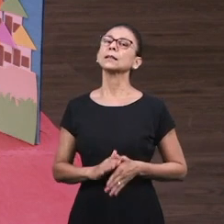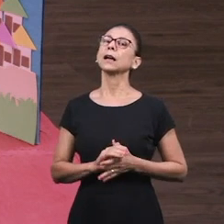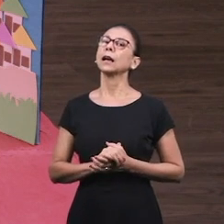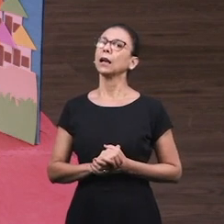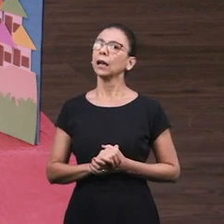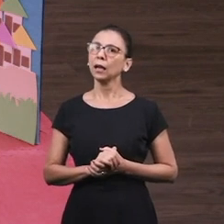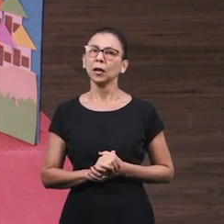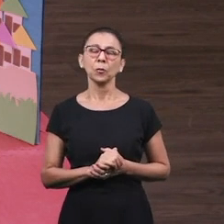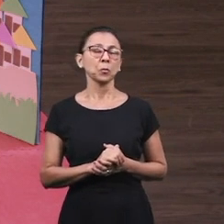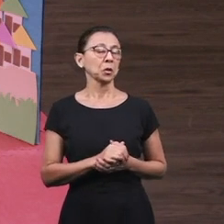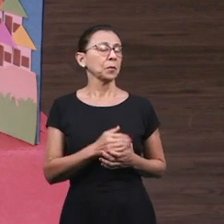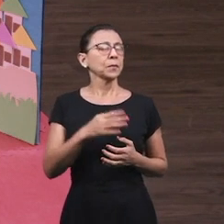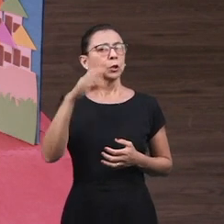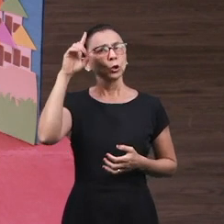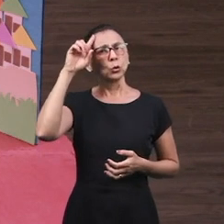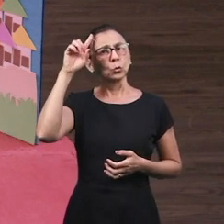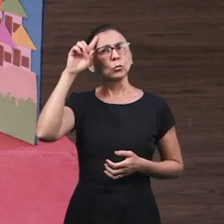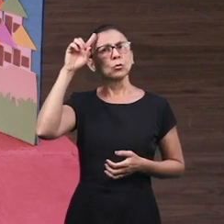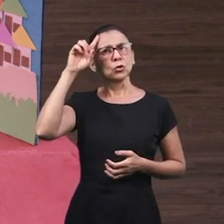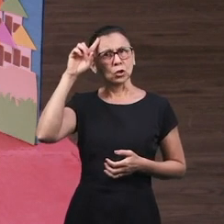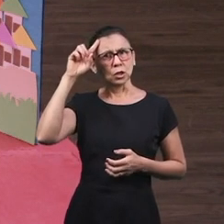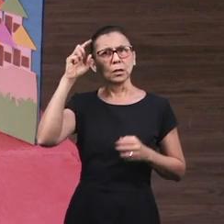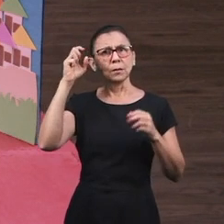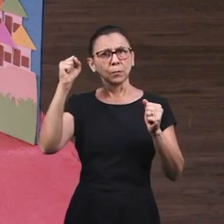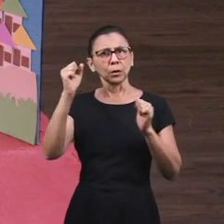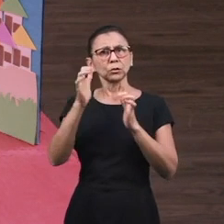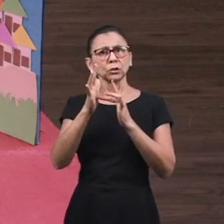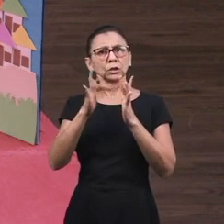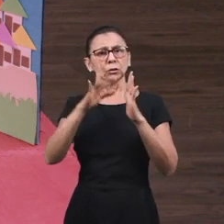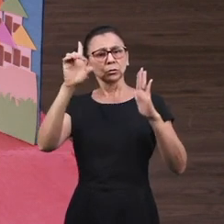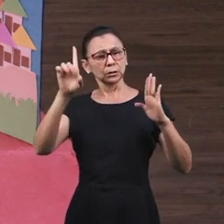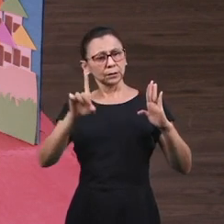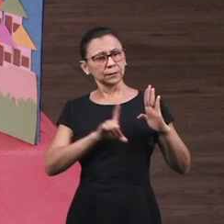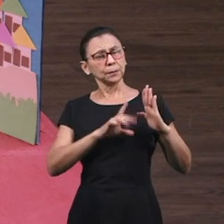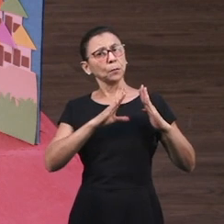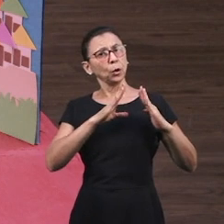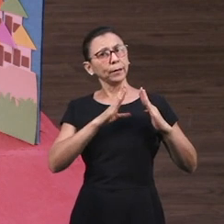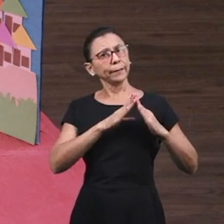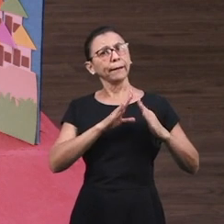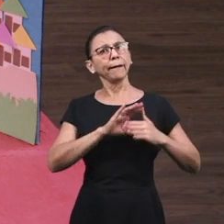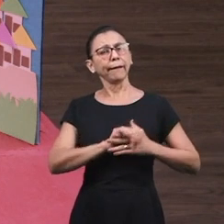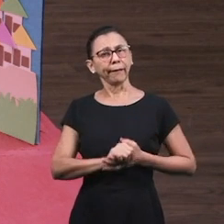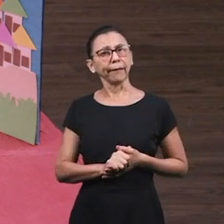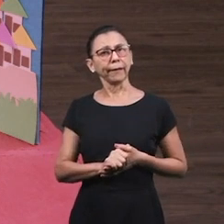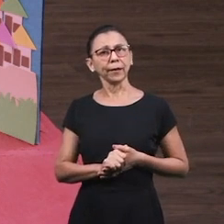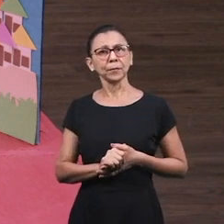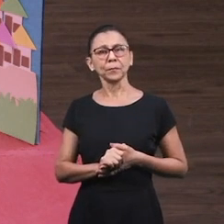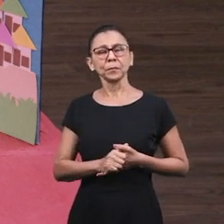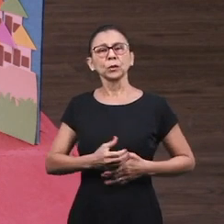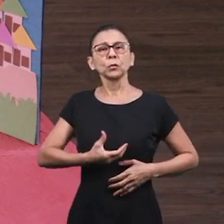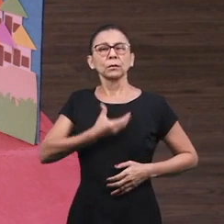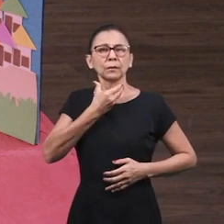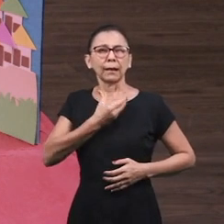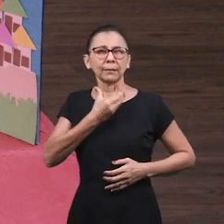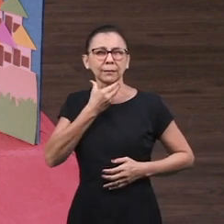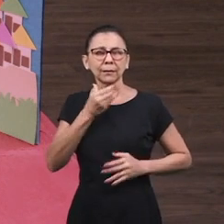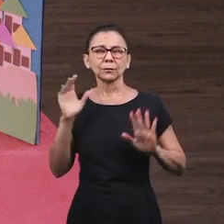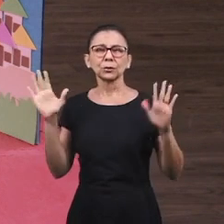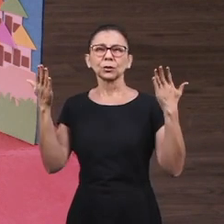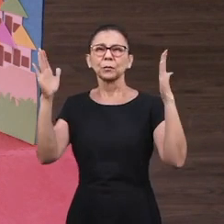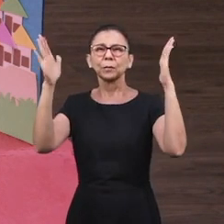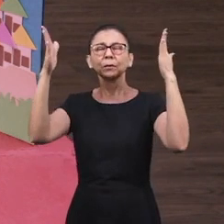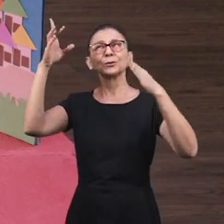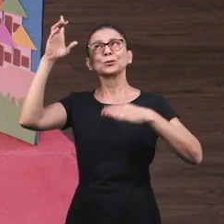Jesus has to be born in our hearts every single day. And we celebrate Christmas, the birth of Jesus, every single day in